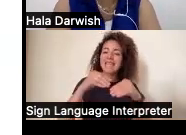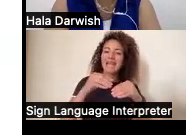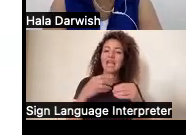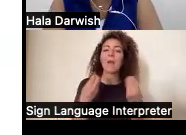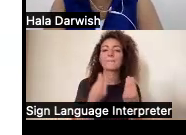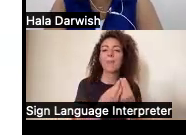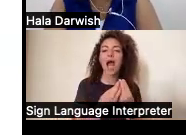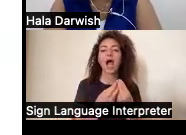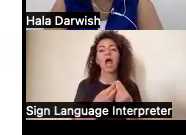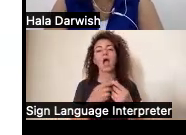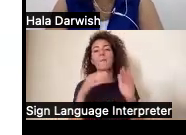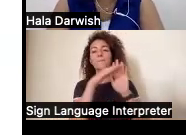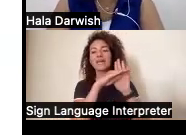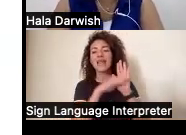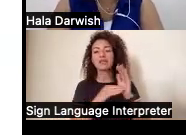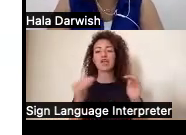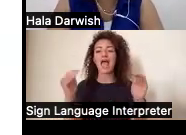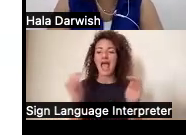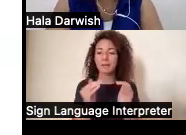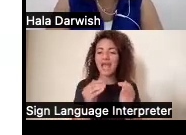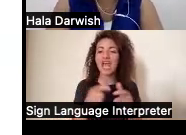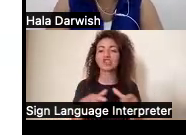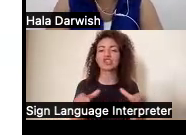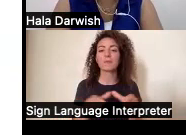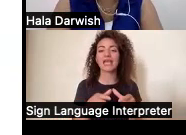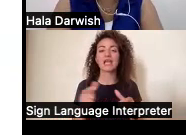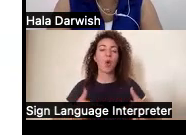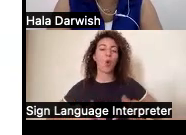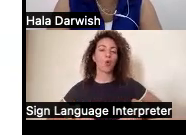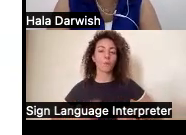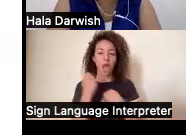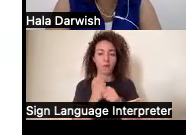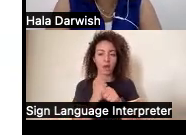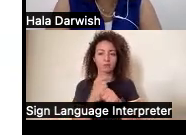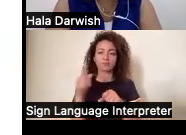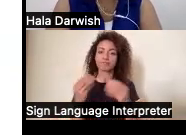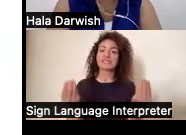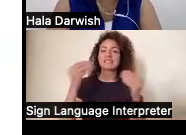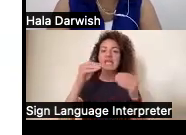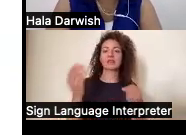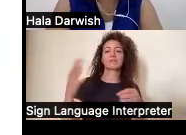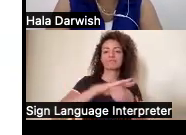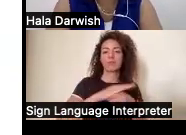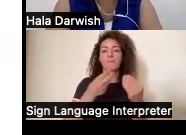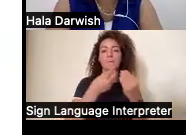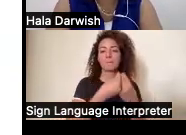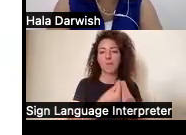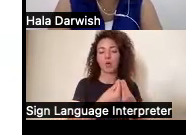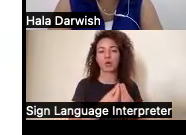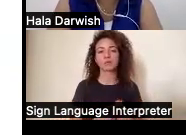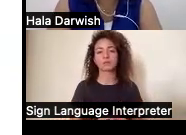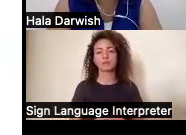government prior to the crisis. However, it was interrupted. So